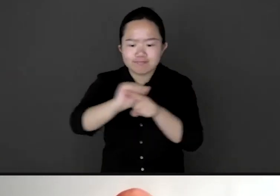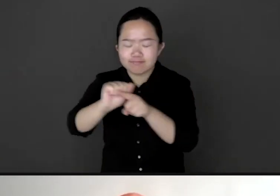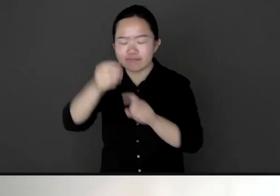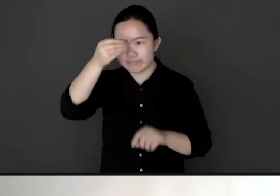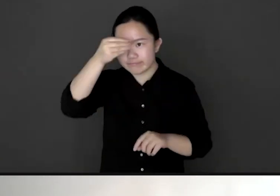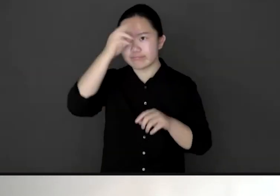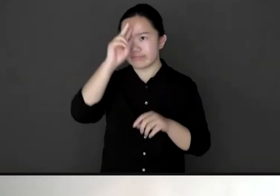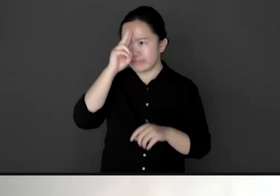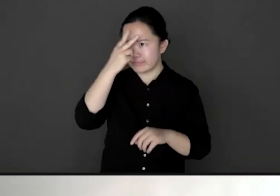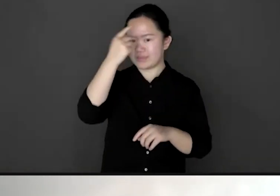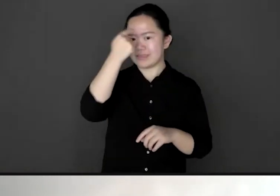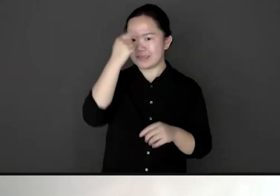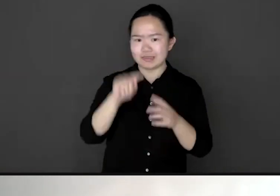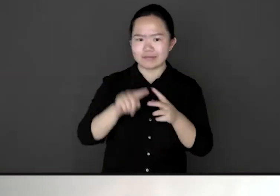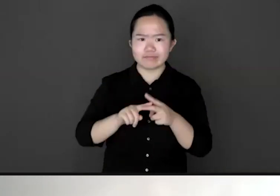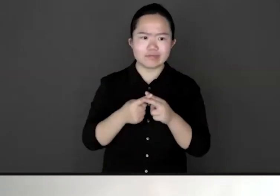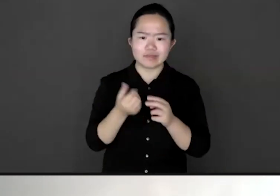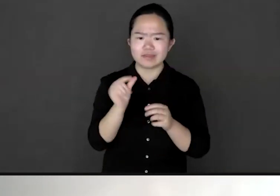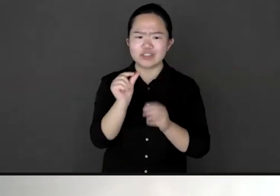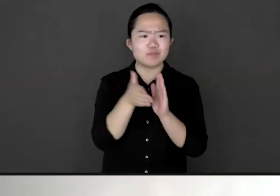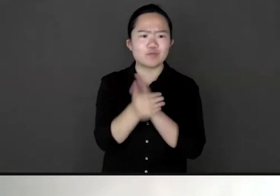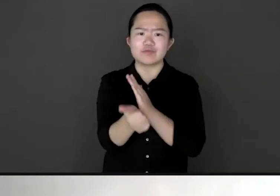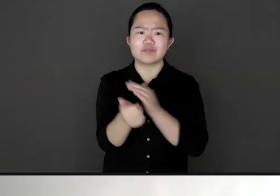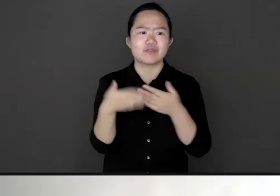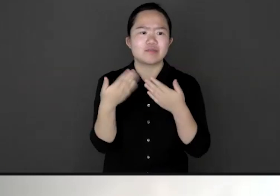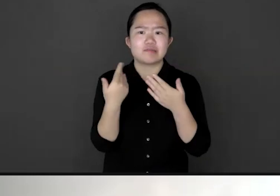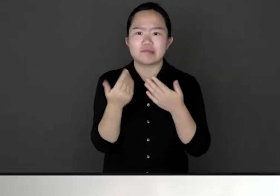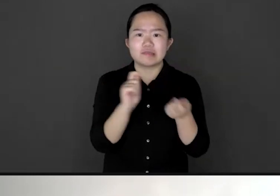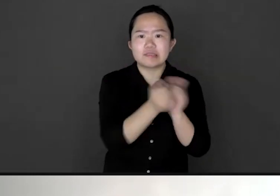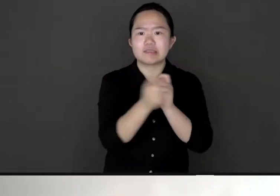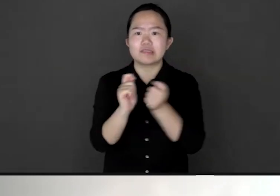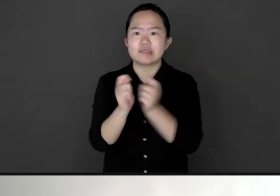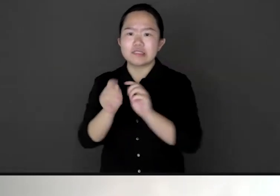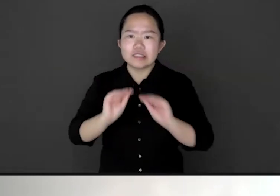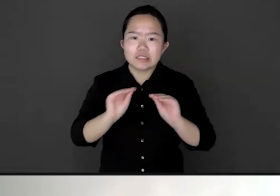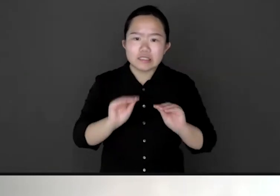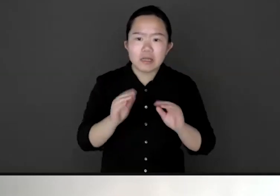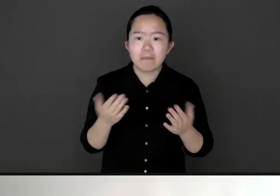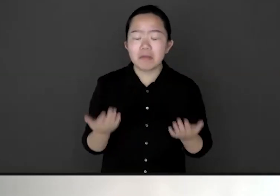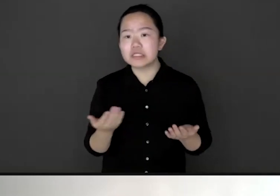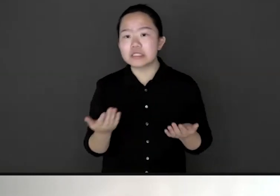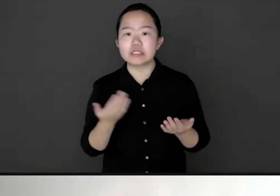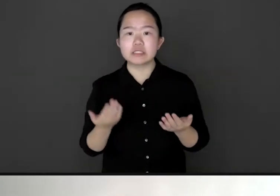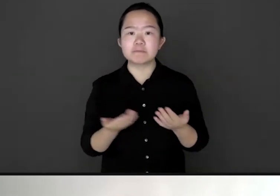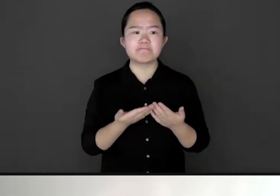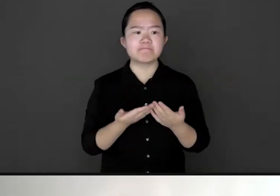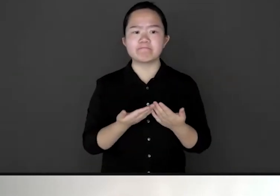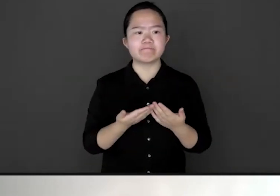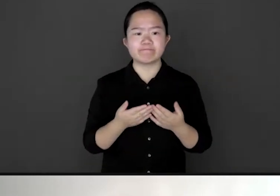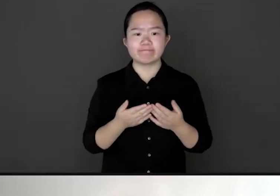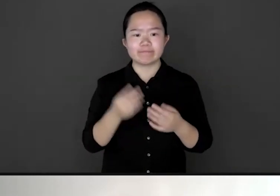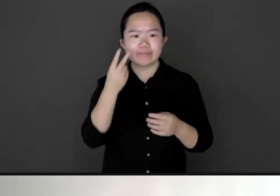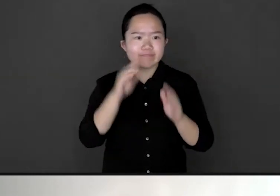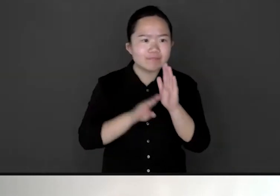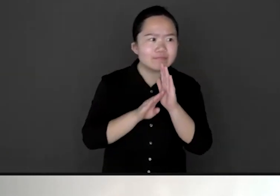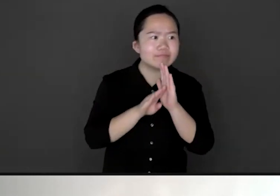have to understand that I can make a simple document, like a press release, accessible out of the door. But if I'm going to make an annual report, or